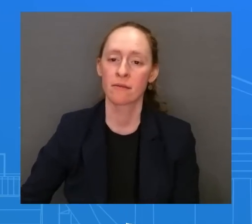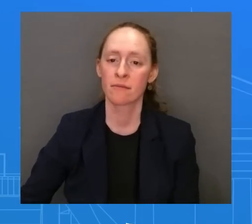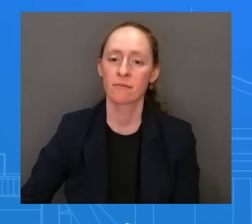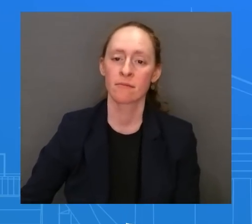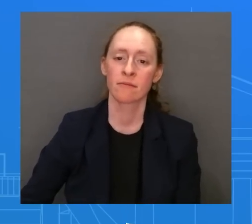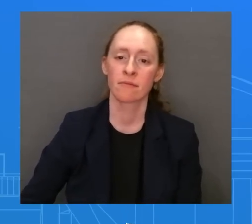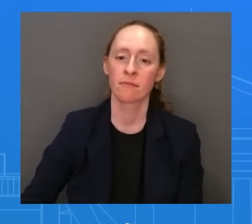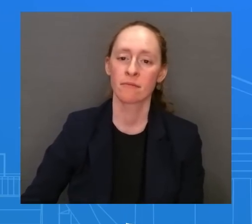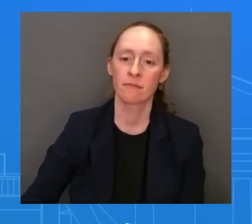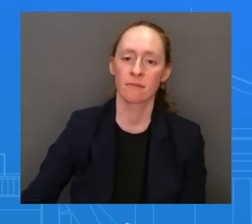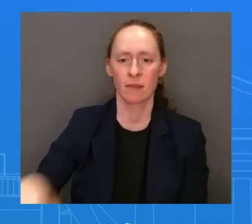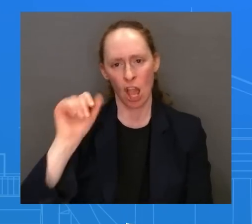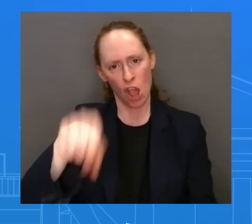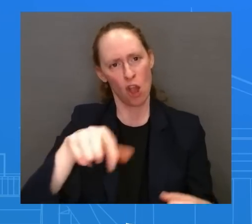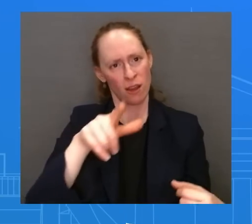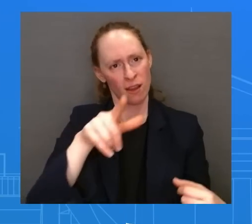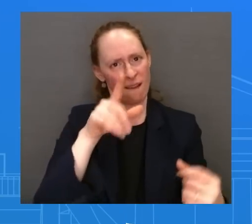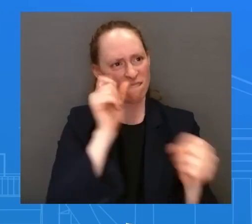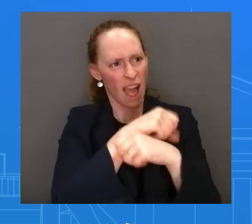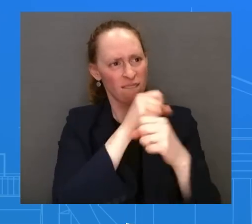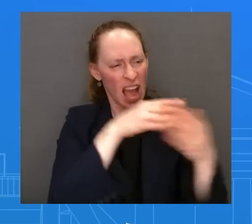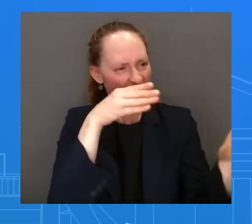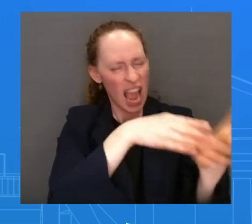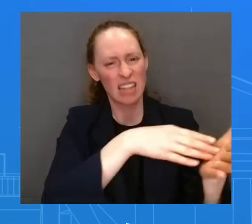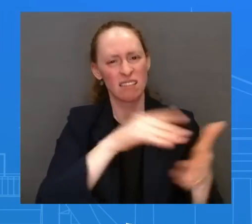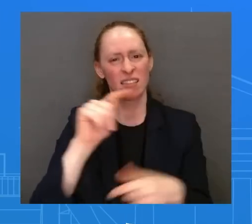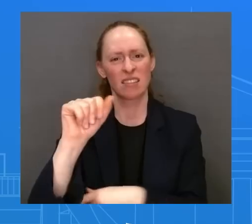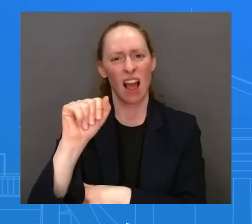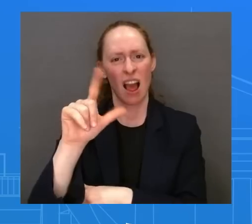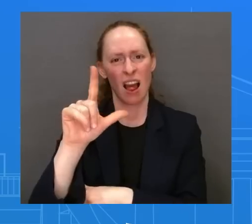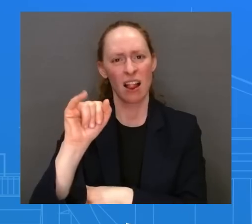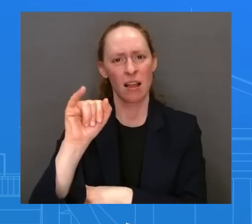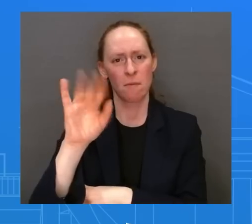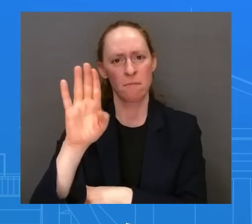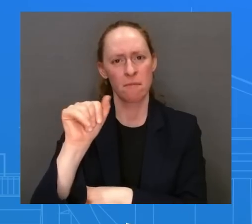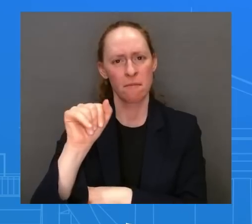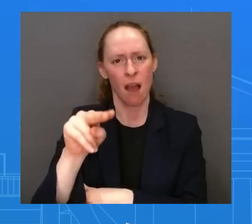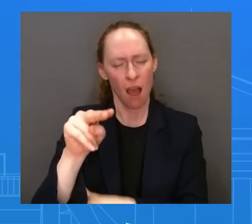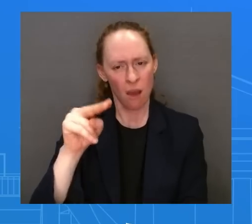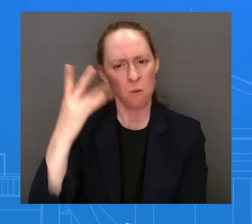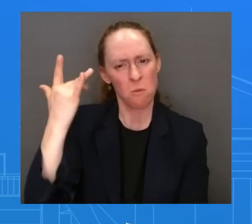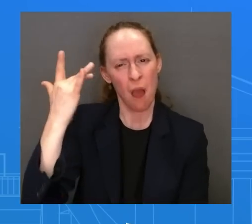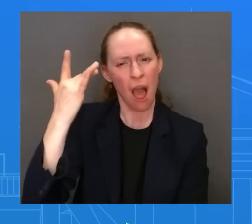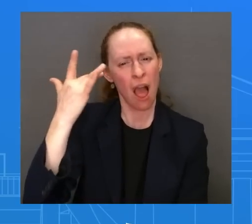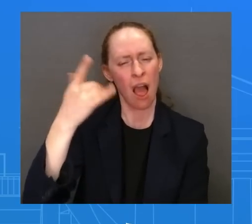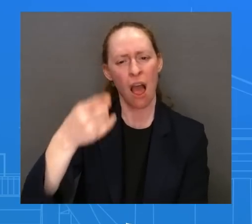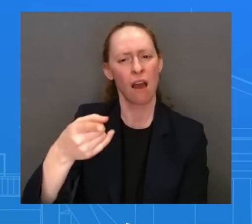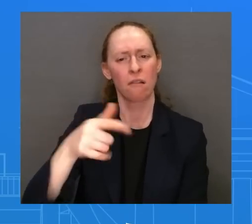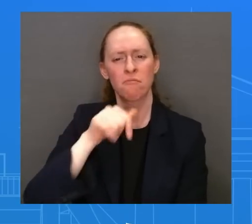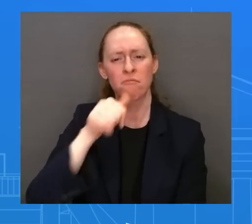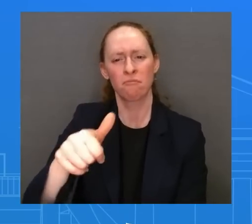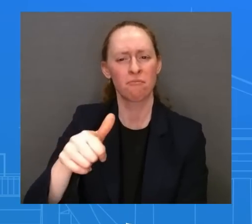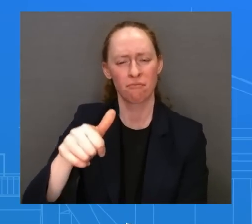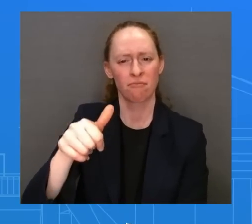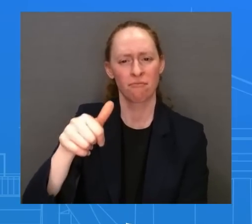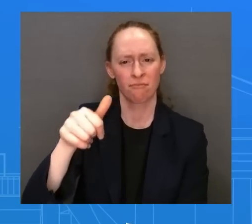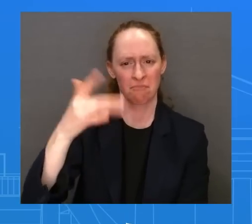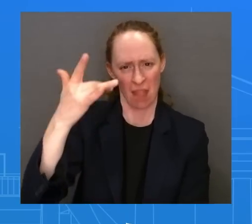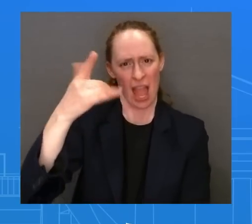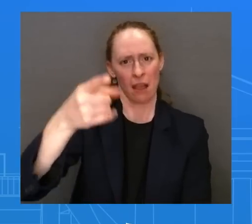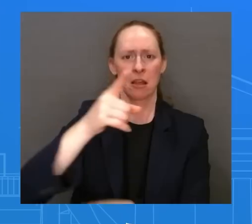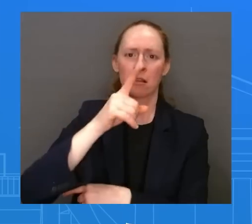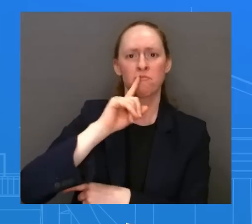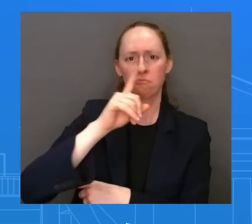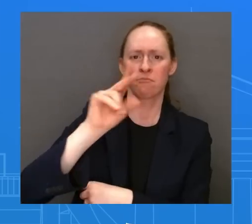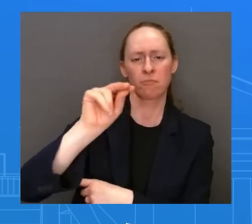I just don't understand why you're willing to depict your boss the commander-in-chief is so helpless in this instance